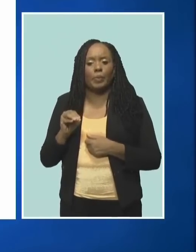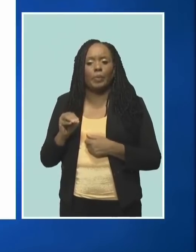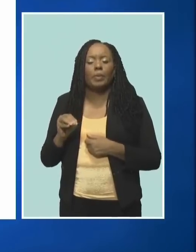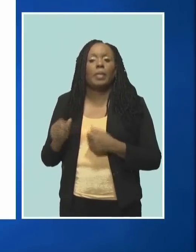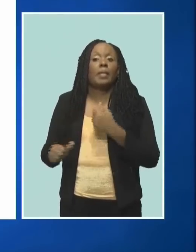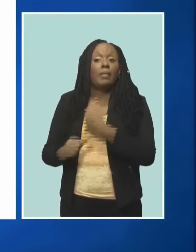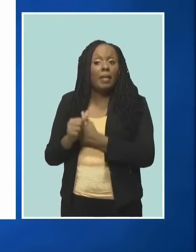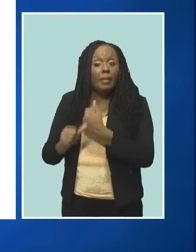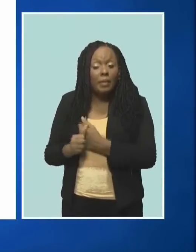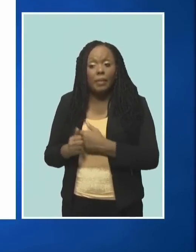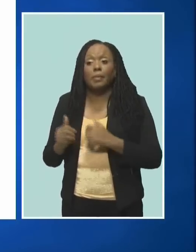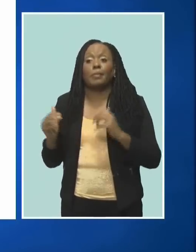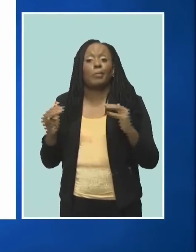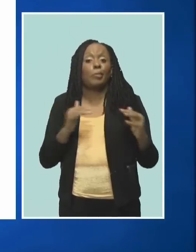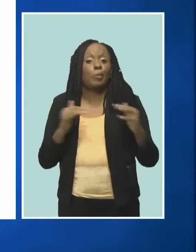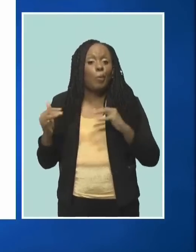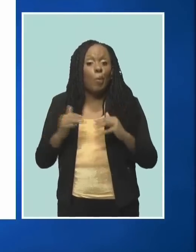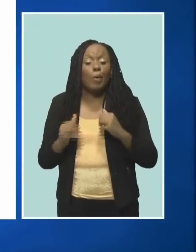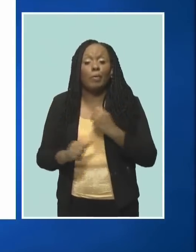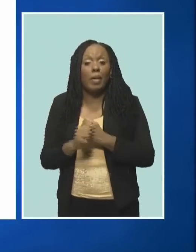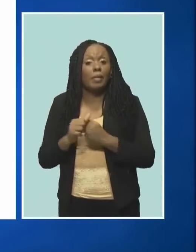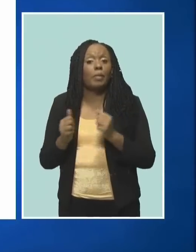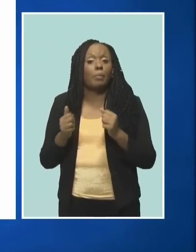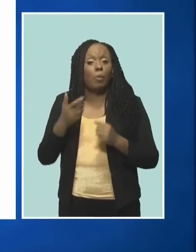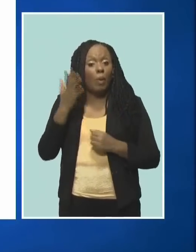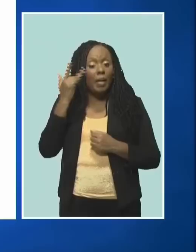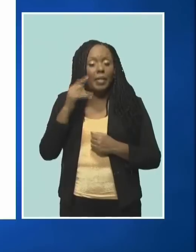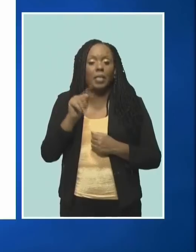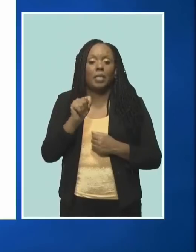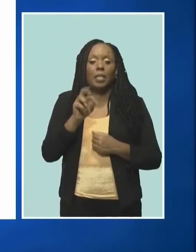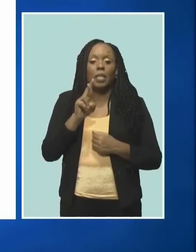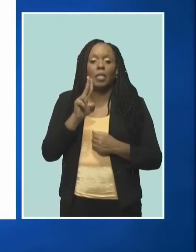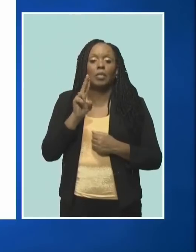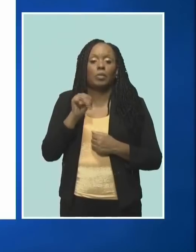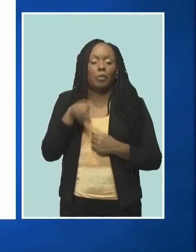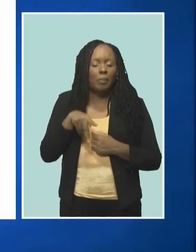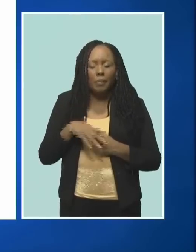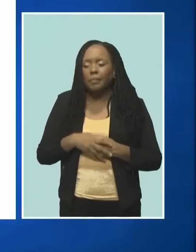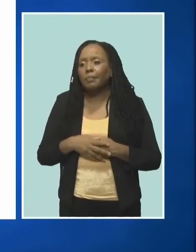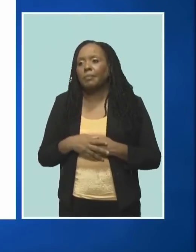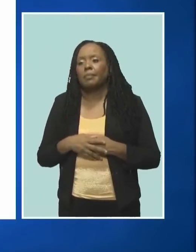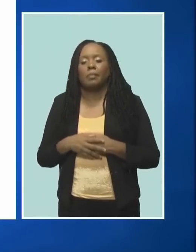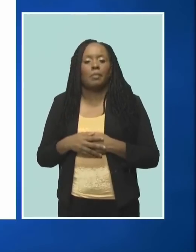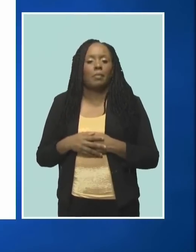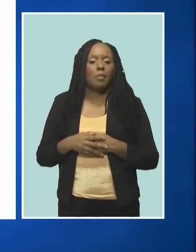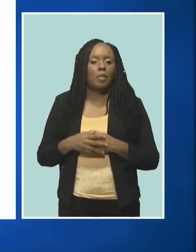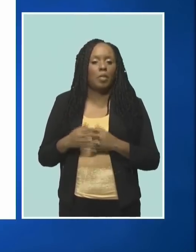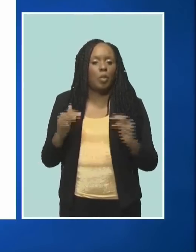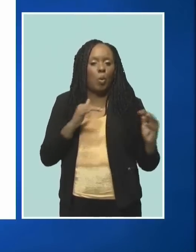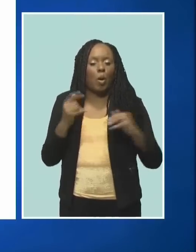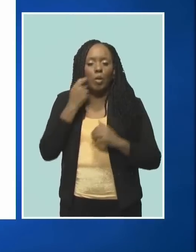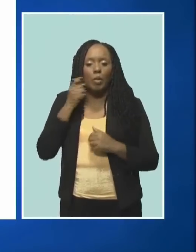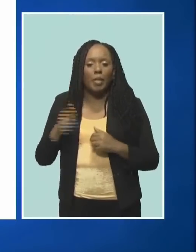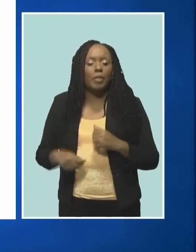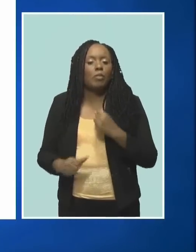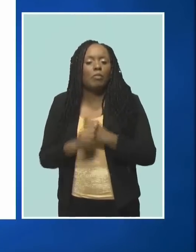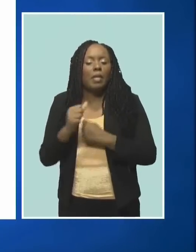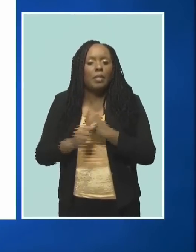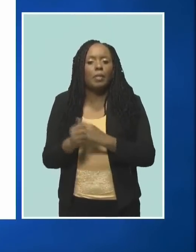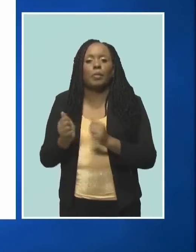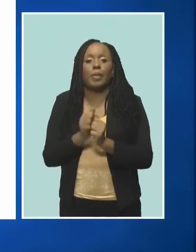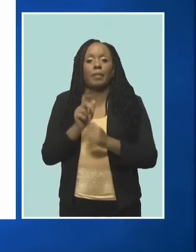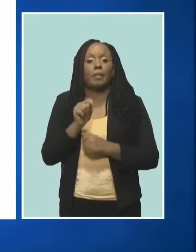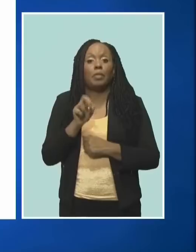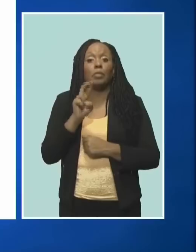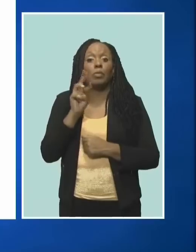war in Gaza is threatened by President Trump. The war in Ukraine is threatened by President Trump. So I think it's beyond a situation of how the Caribbean people